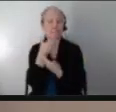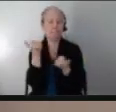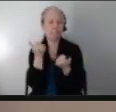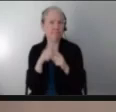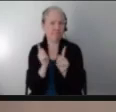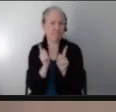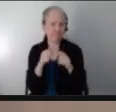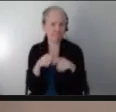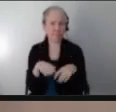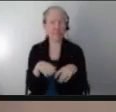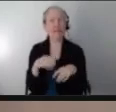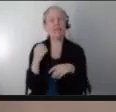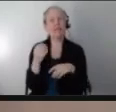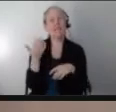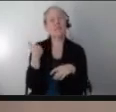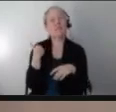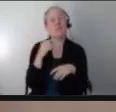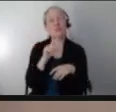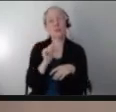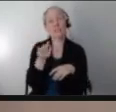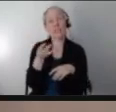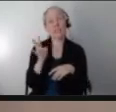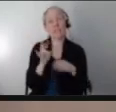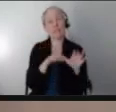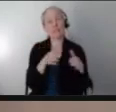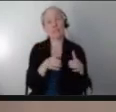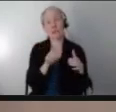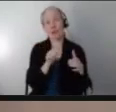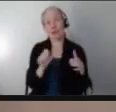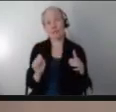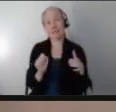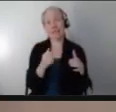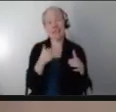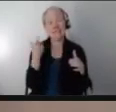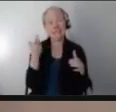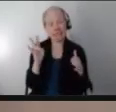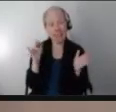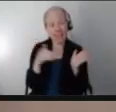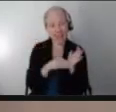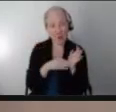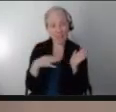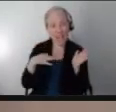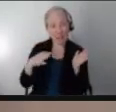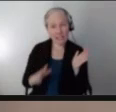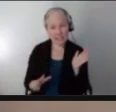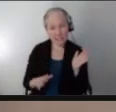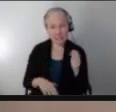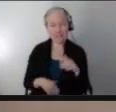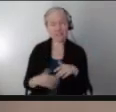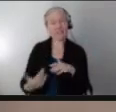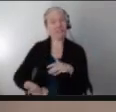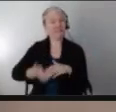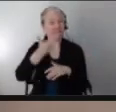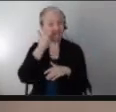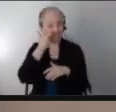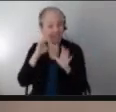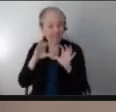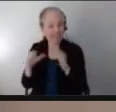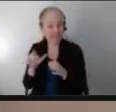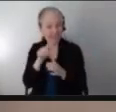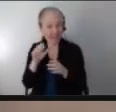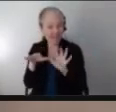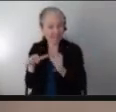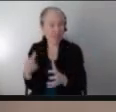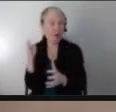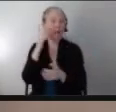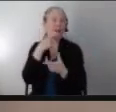the 2017 class, I believe we had like 17,000 applicants. And for this last class, which we will be announcing very